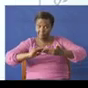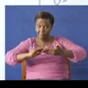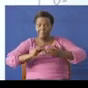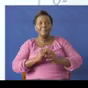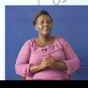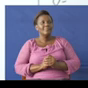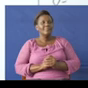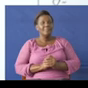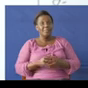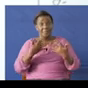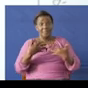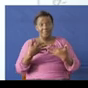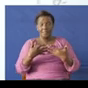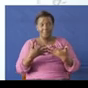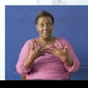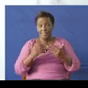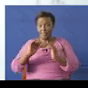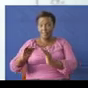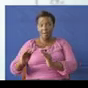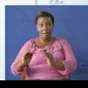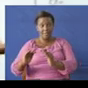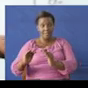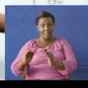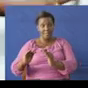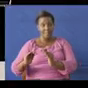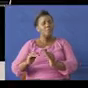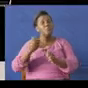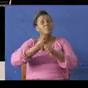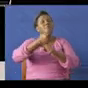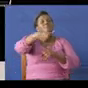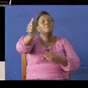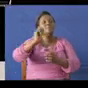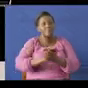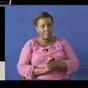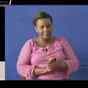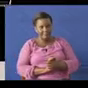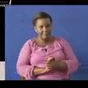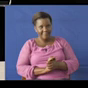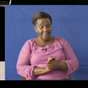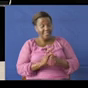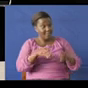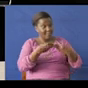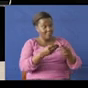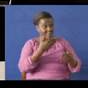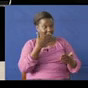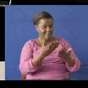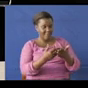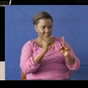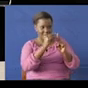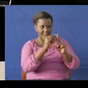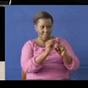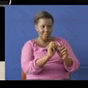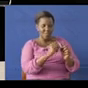Are we together? So you do the rest. I did number 7, number 8, number 6, number 7. You